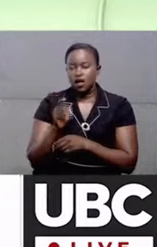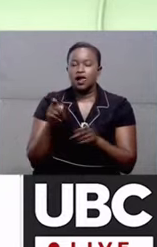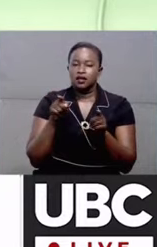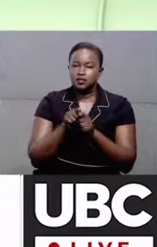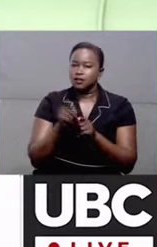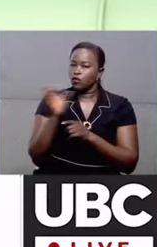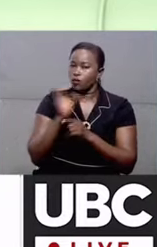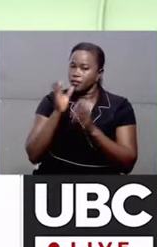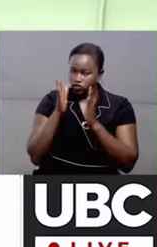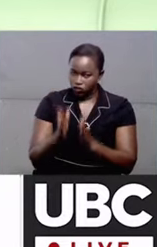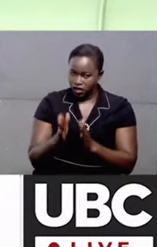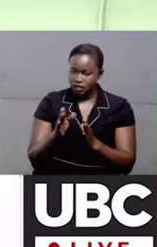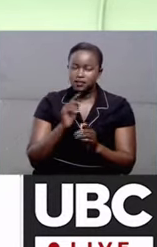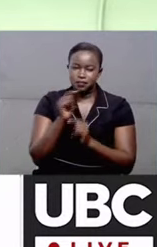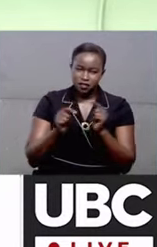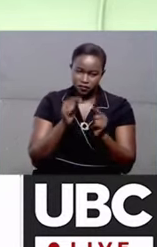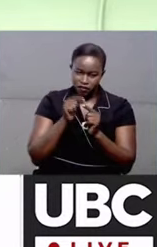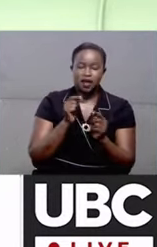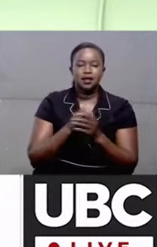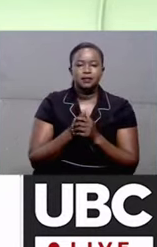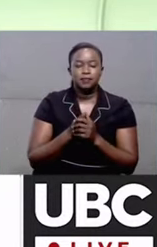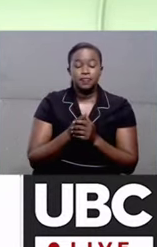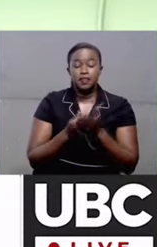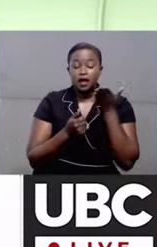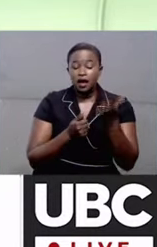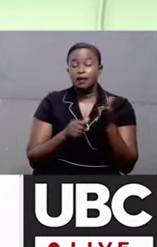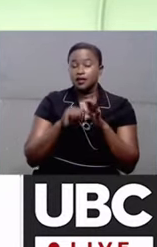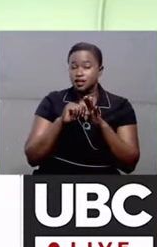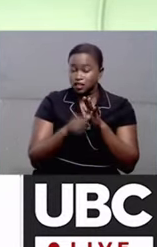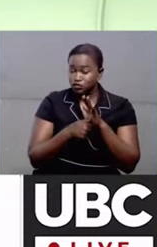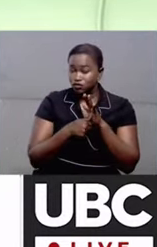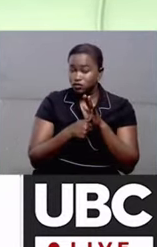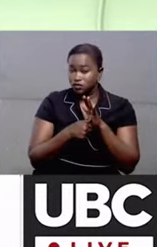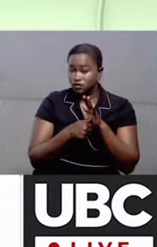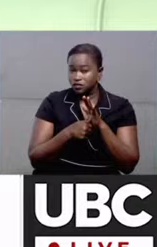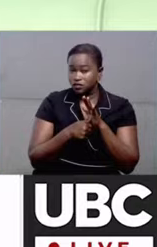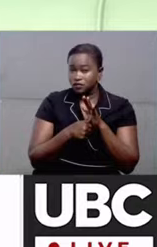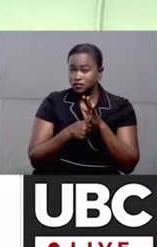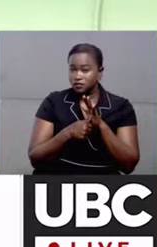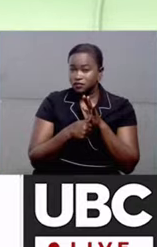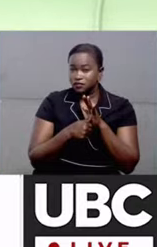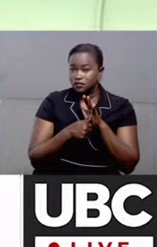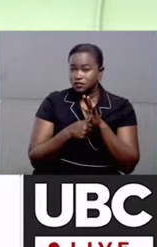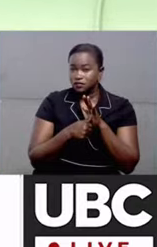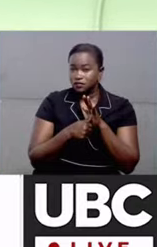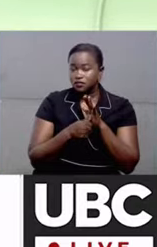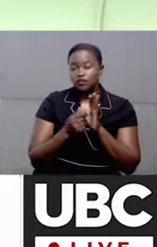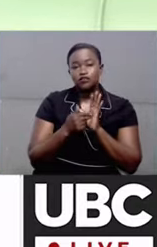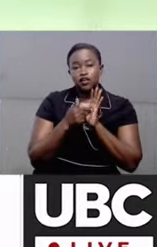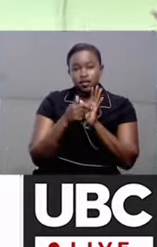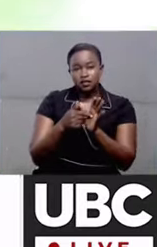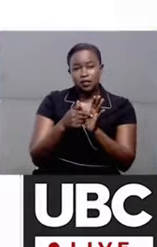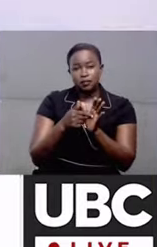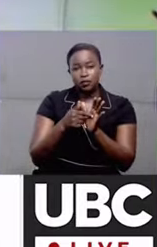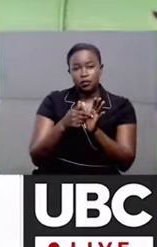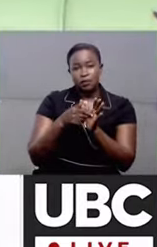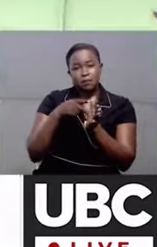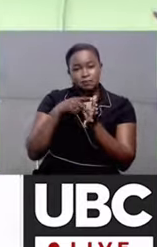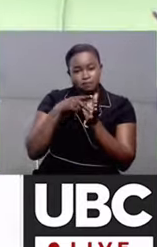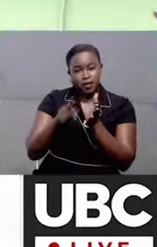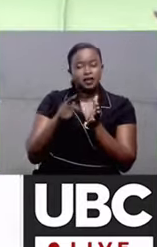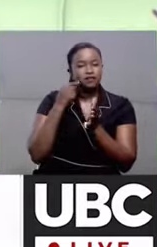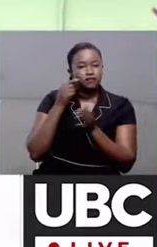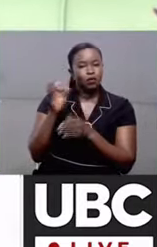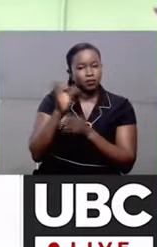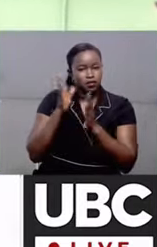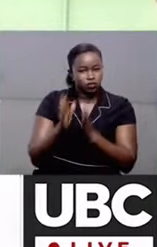commissioners specifically. There are issues, for example, on the pay of the commissioners. Forget